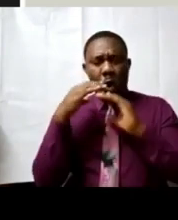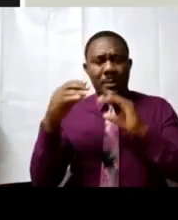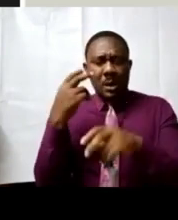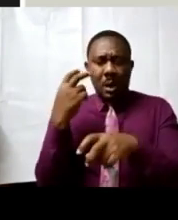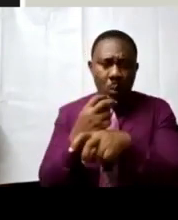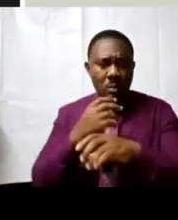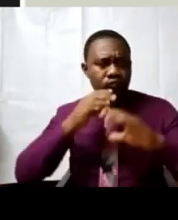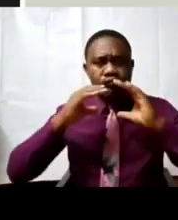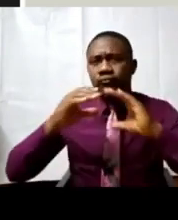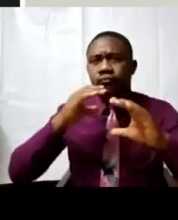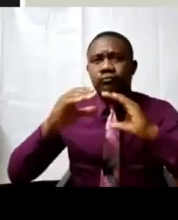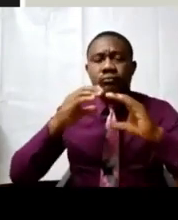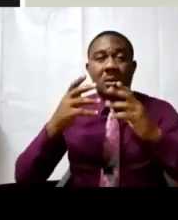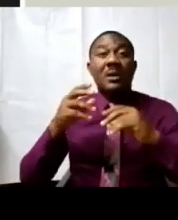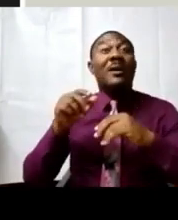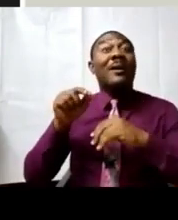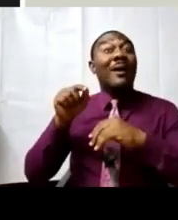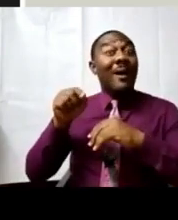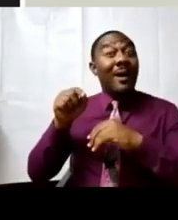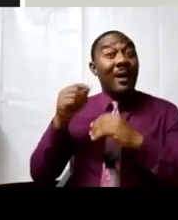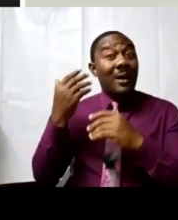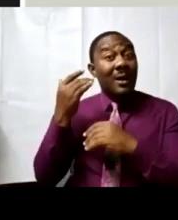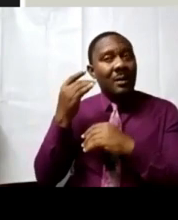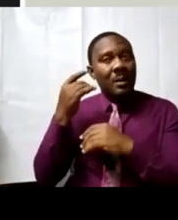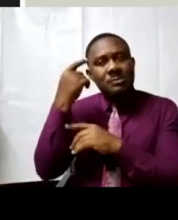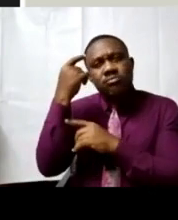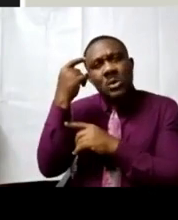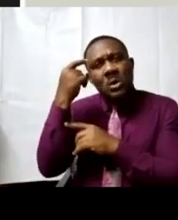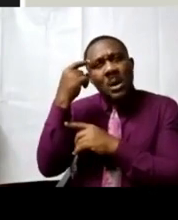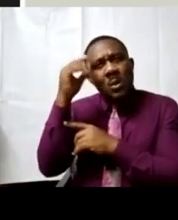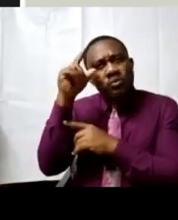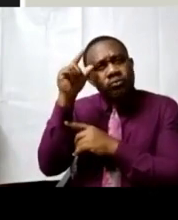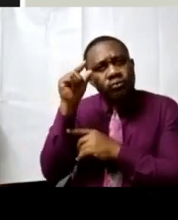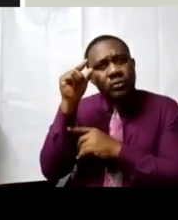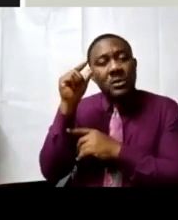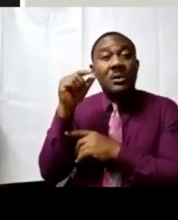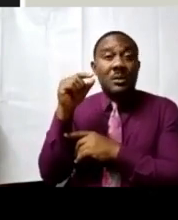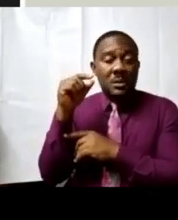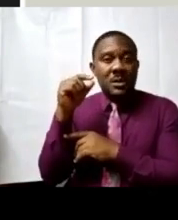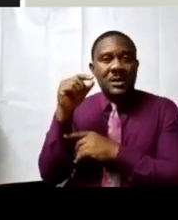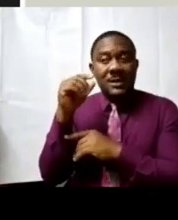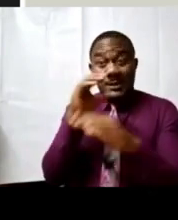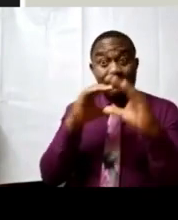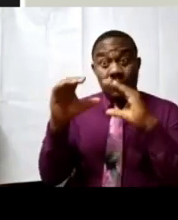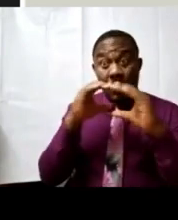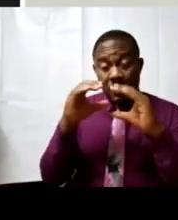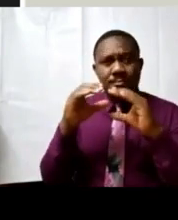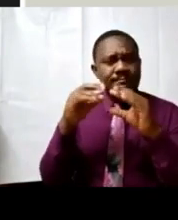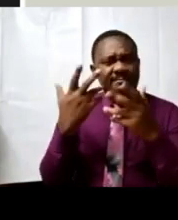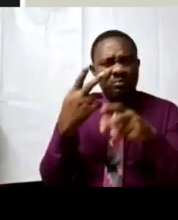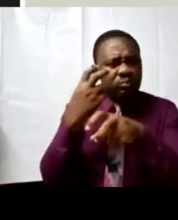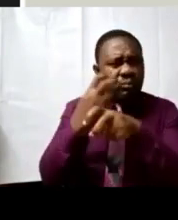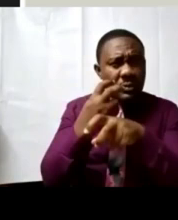been assumed to be related to cognitive deficits. And the communication difficulties